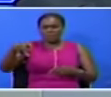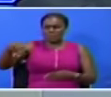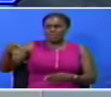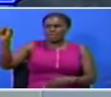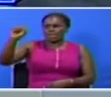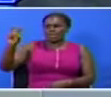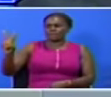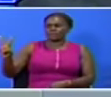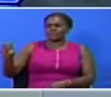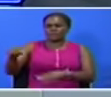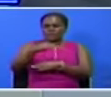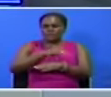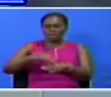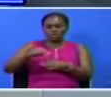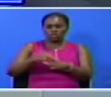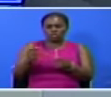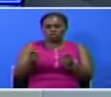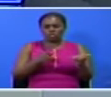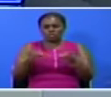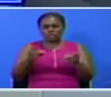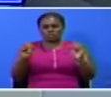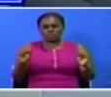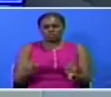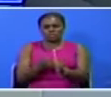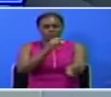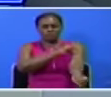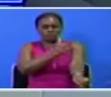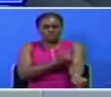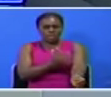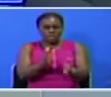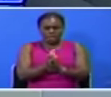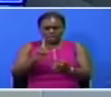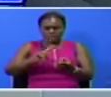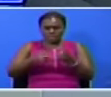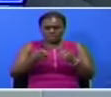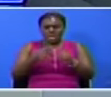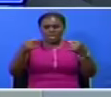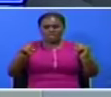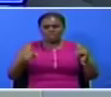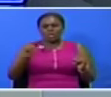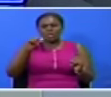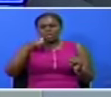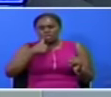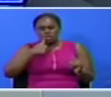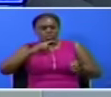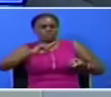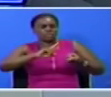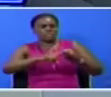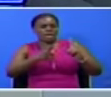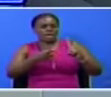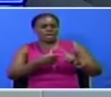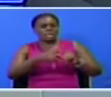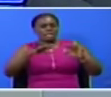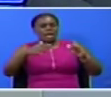vehicles. Now, the National Transport and Safety Authority and the Kenya Bureau of Standards are now implementing new safety standards in the design